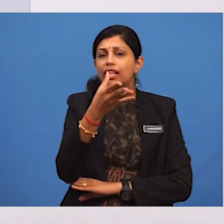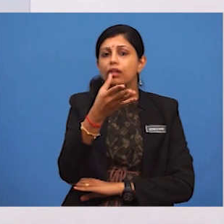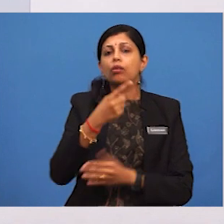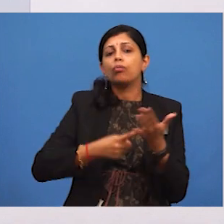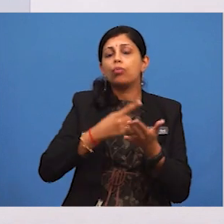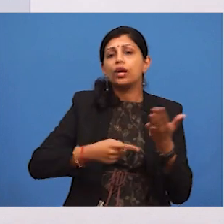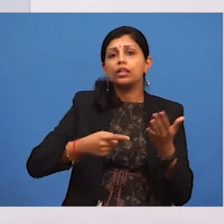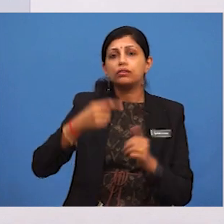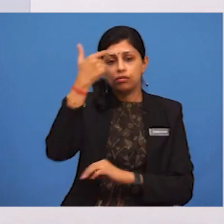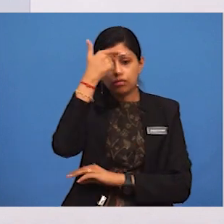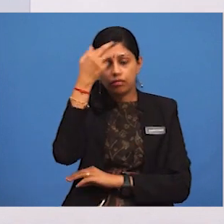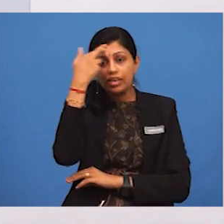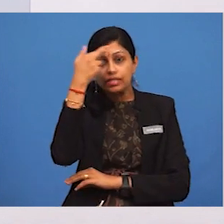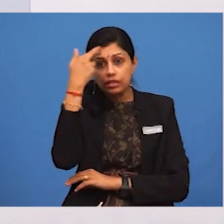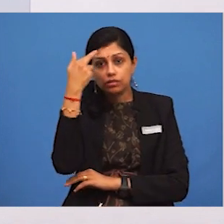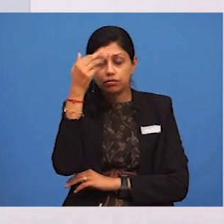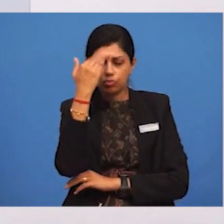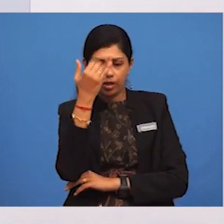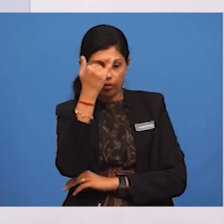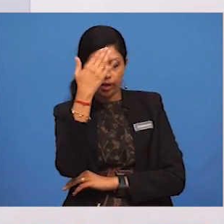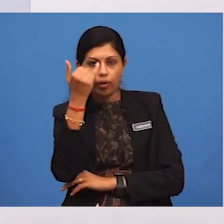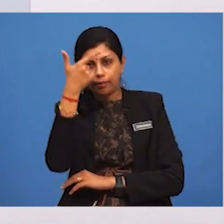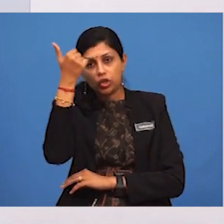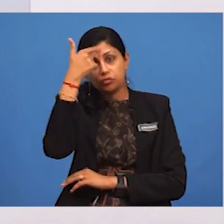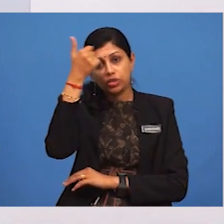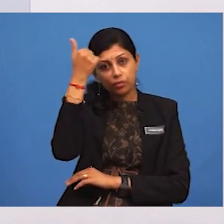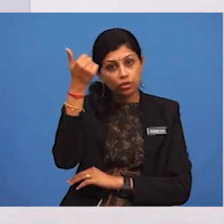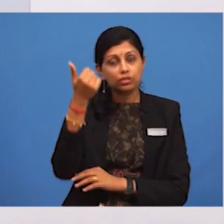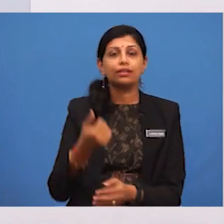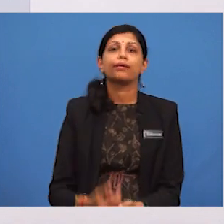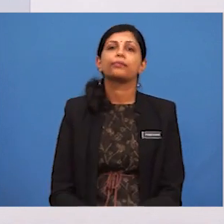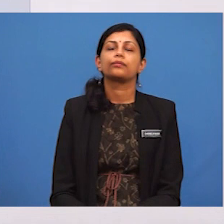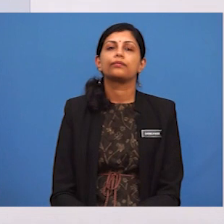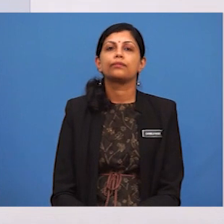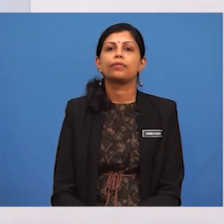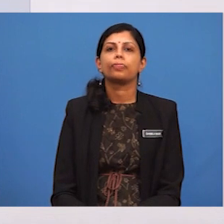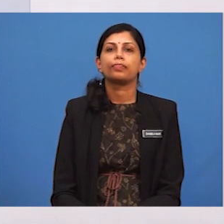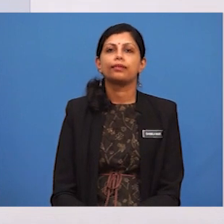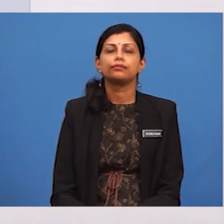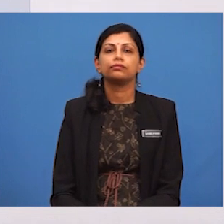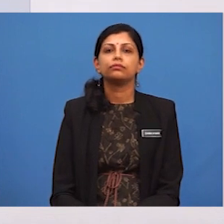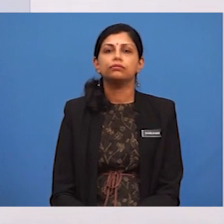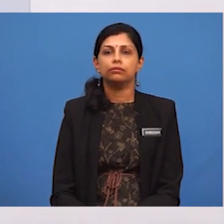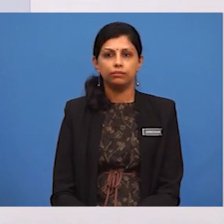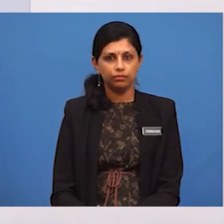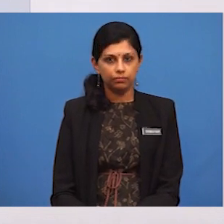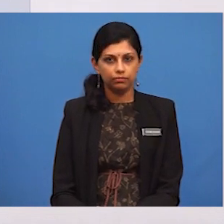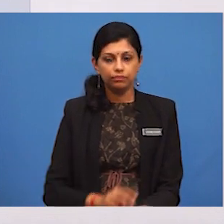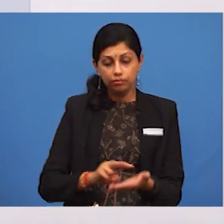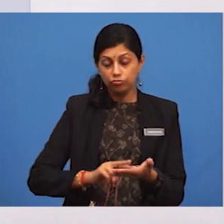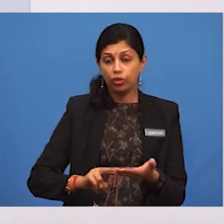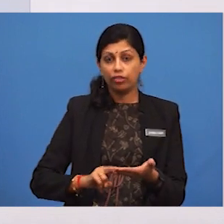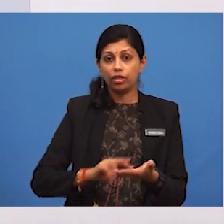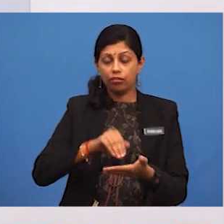discussion anywhere and type your assignment on the spot. A mobile phone is restricted